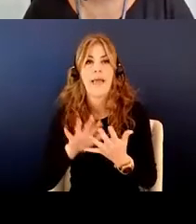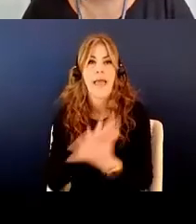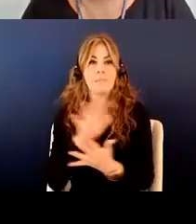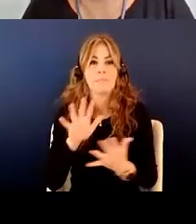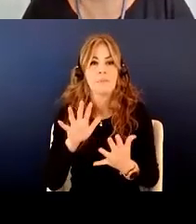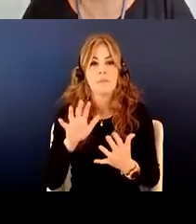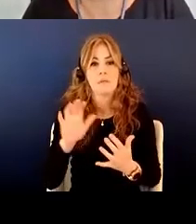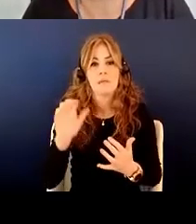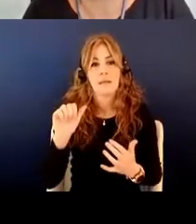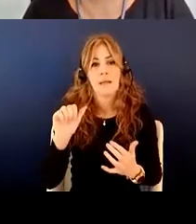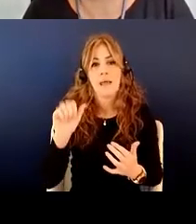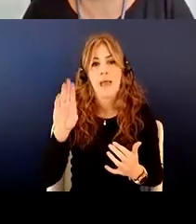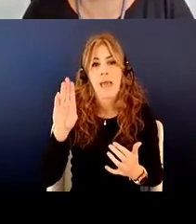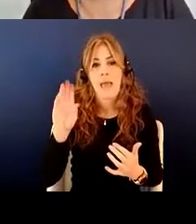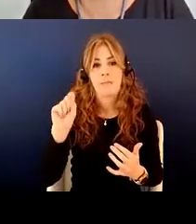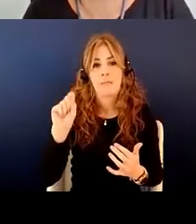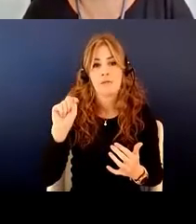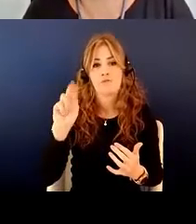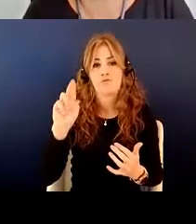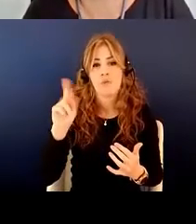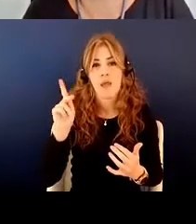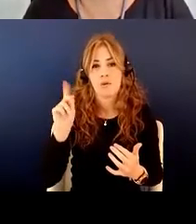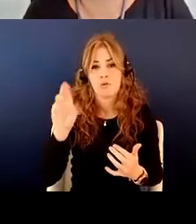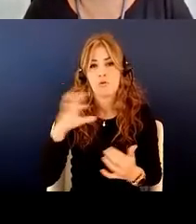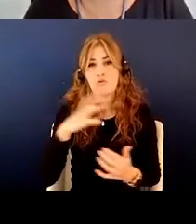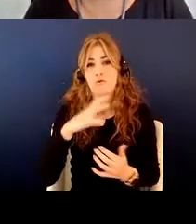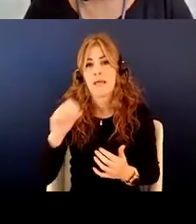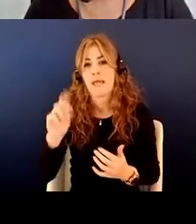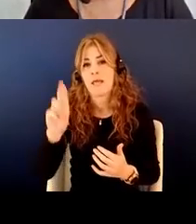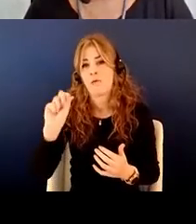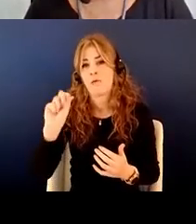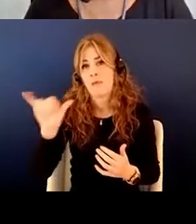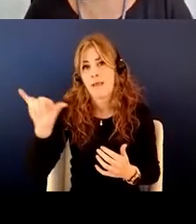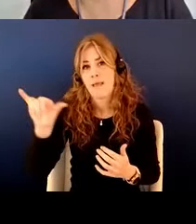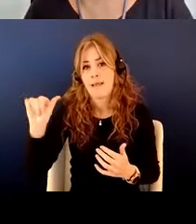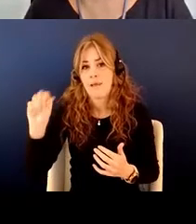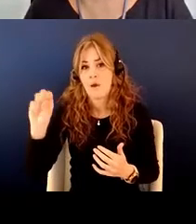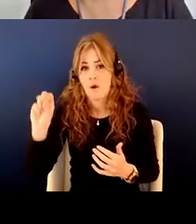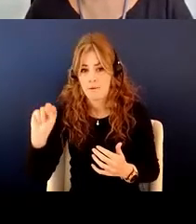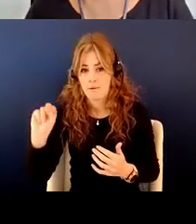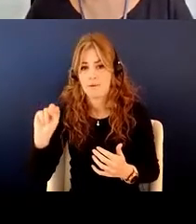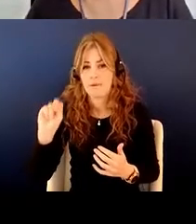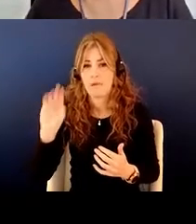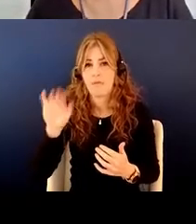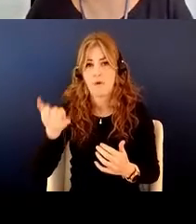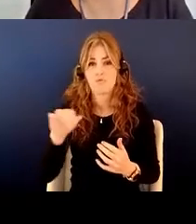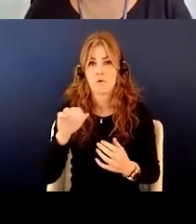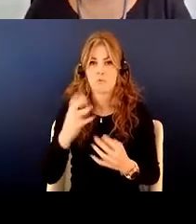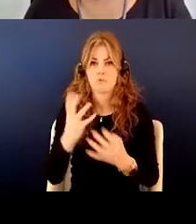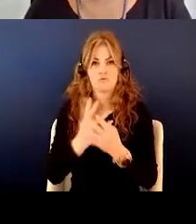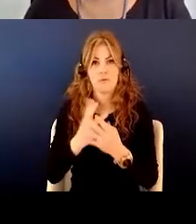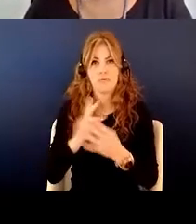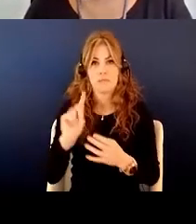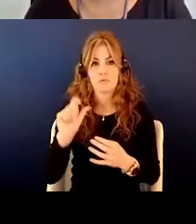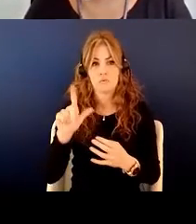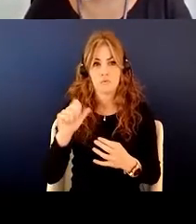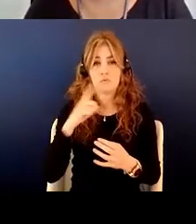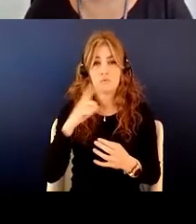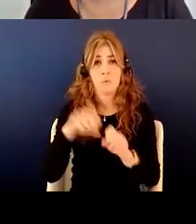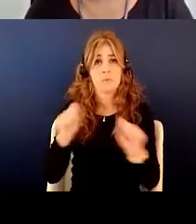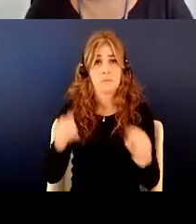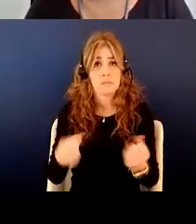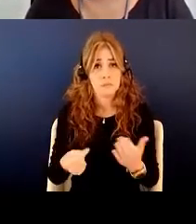Rayon, which are freely available screening tools directly for systematic reviews